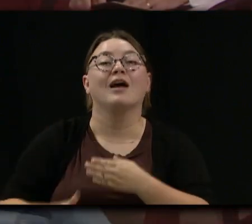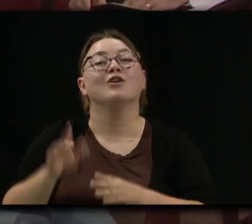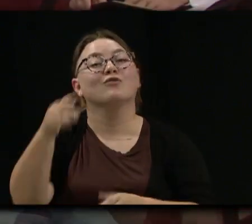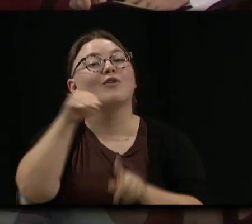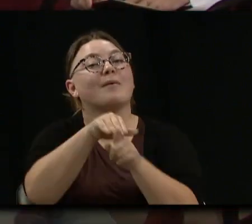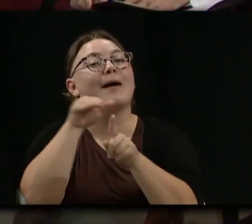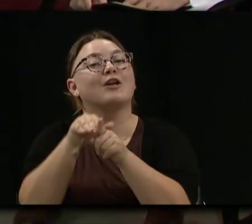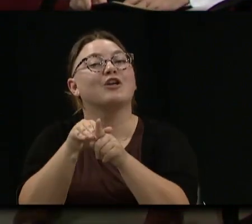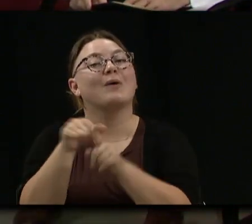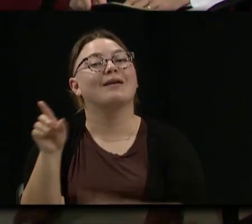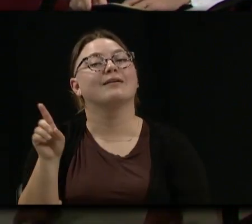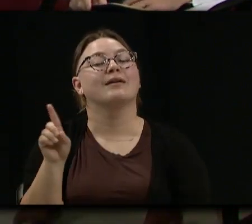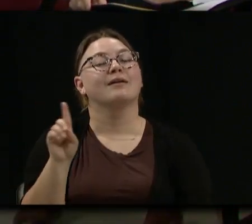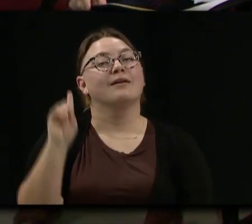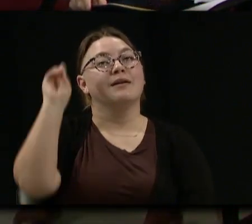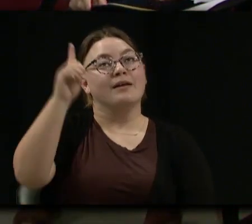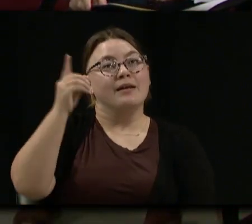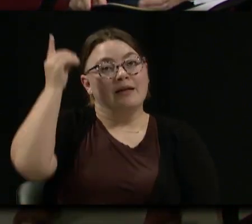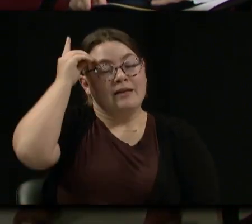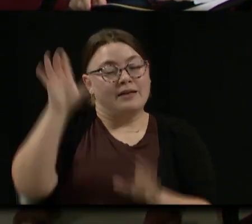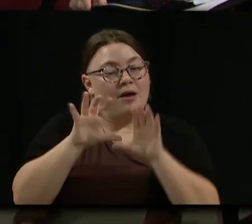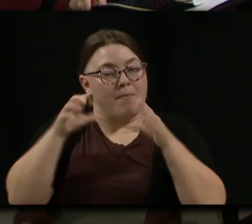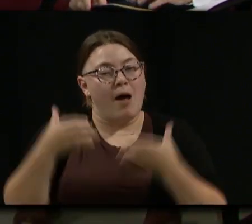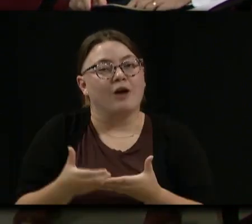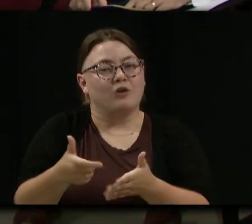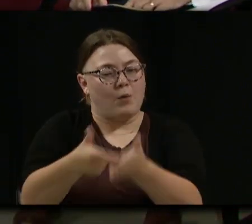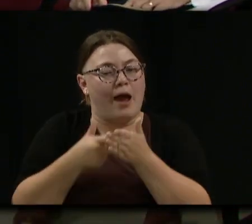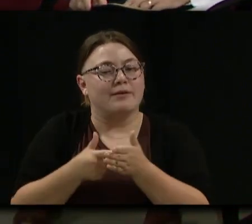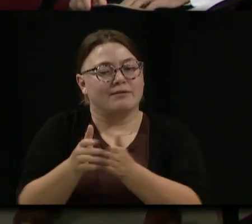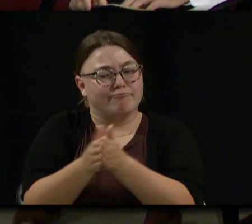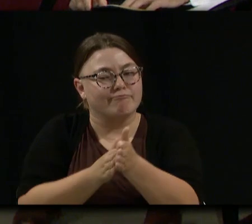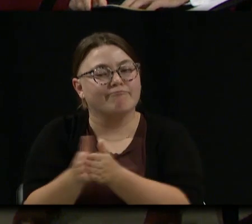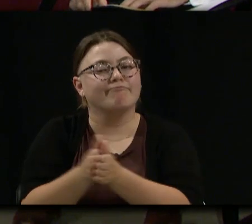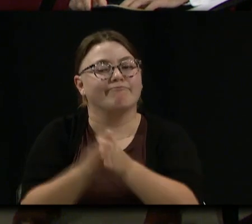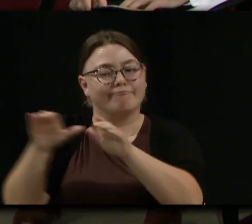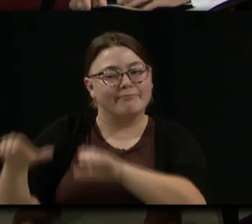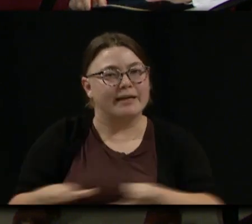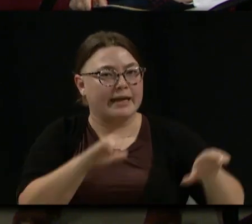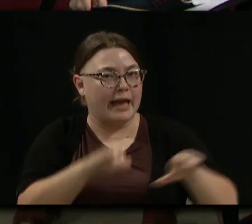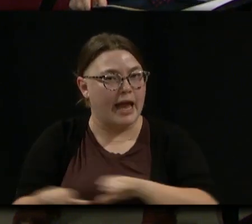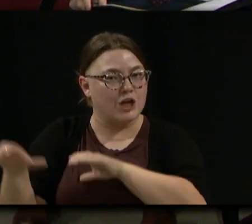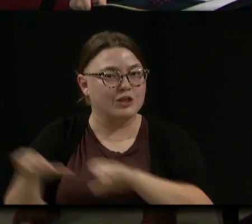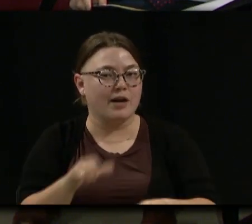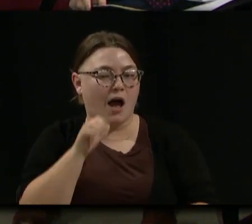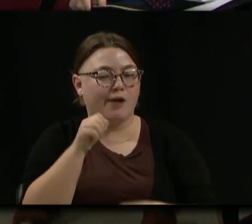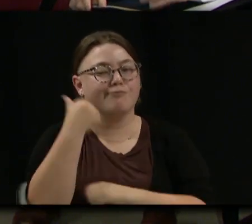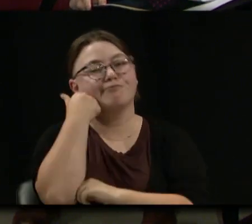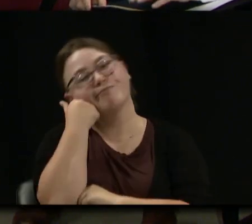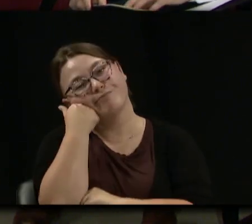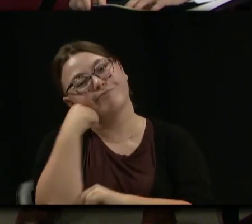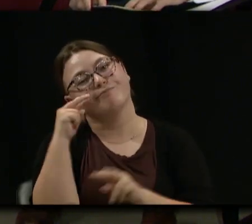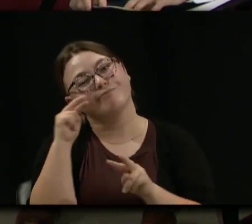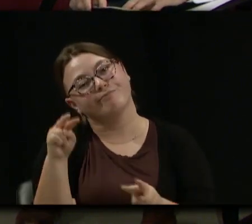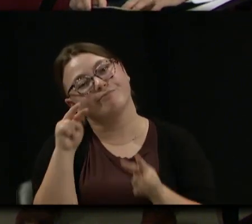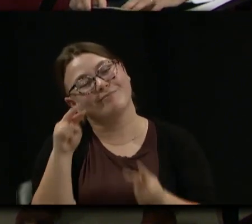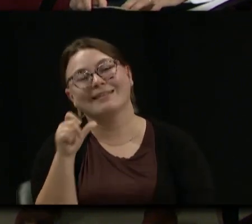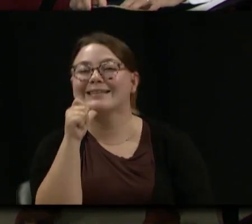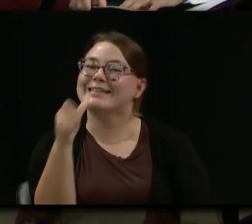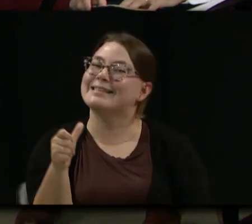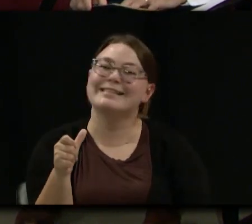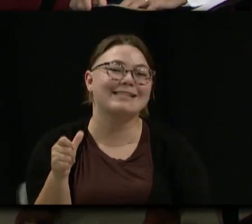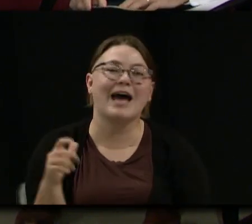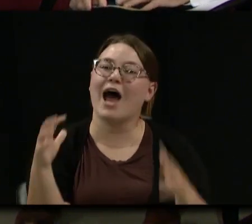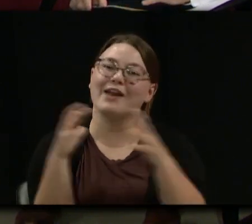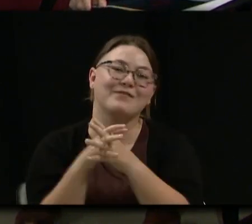democracy requires us to be active and engaged, not to be passive bystanders. This isn't like Monday Night Football, a